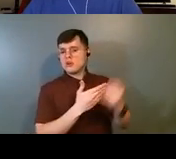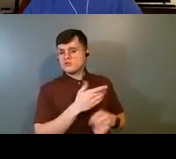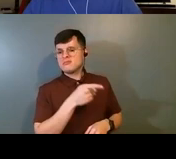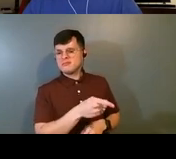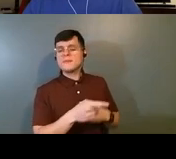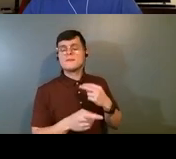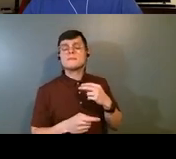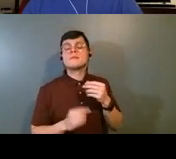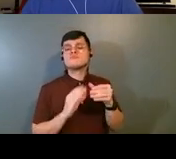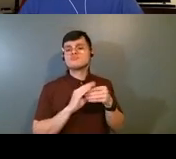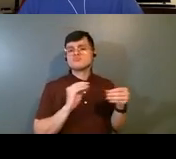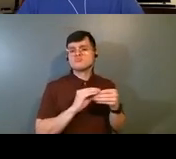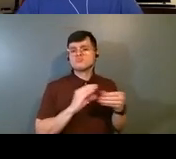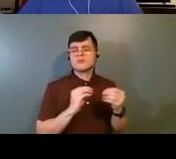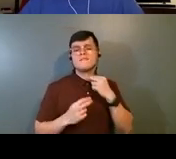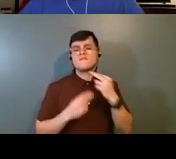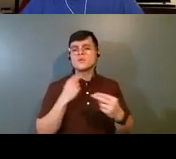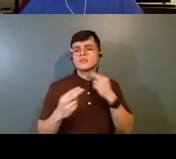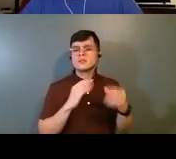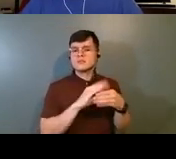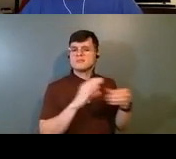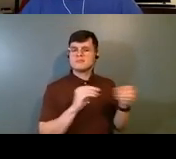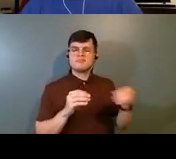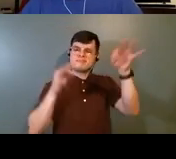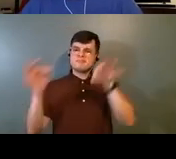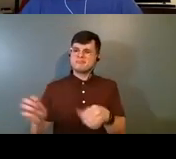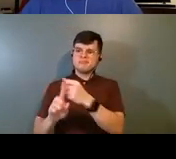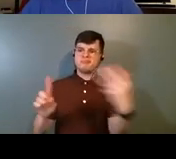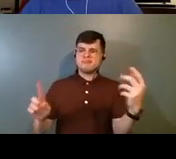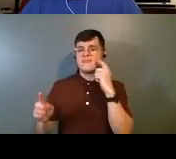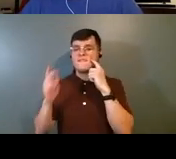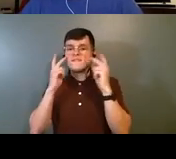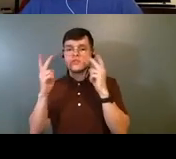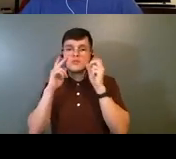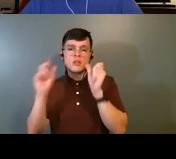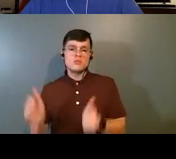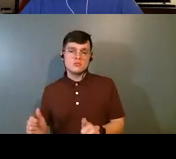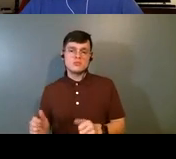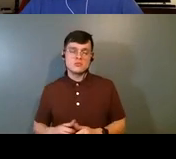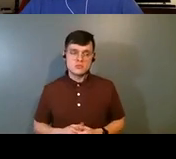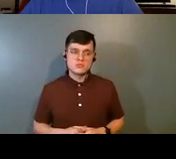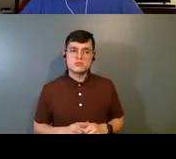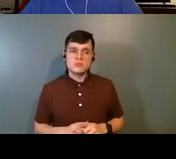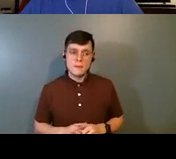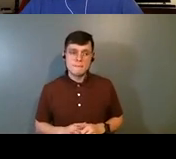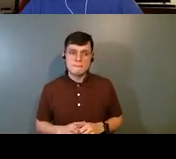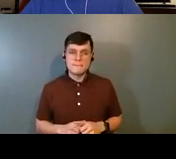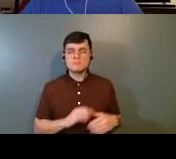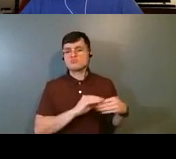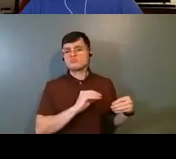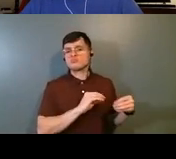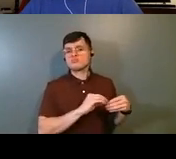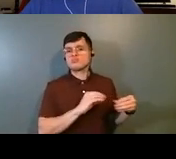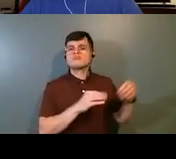of just people navigating vision loss. Wrapping the top, a rocky trail winds through a dense forest of bright green bushes and trees ahead. Text on image